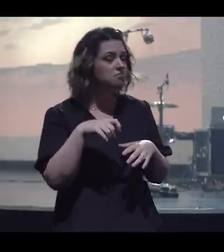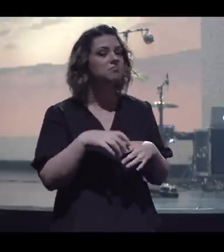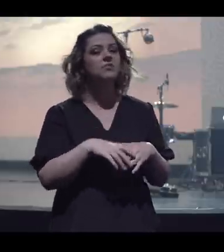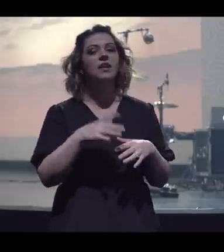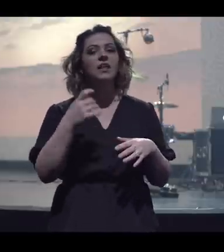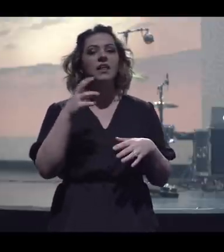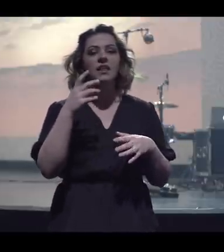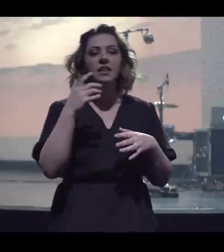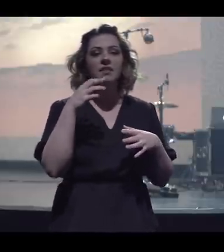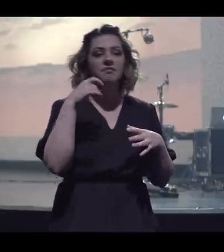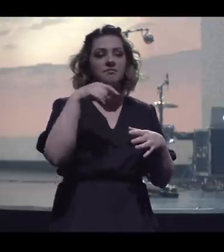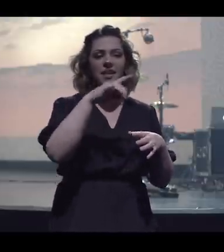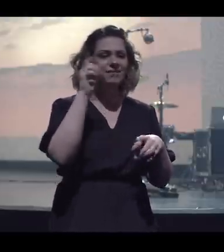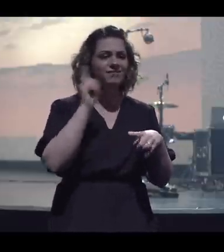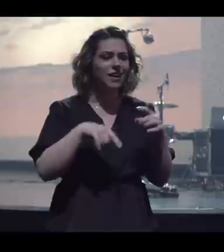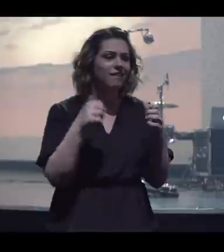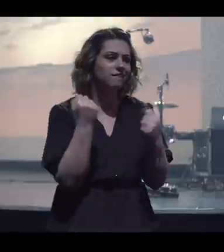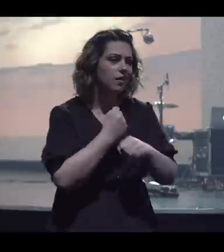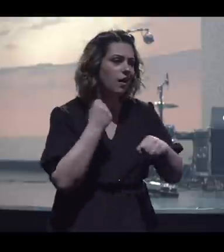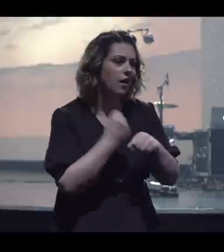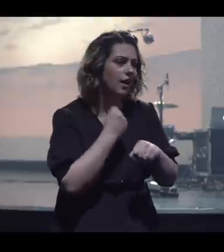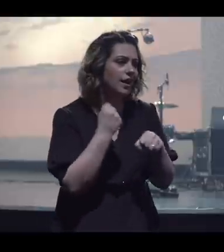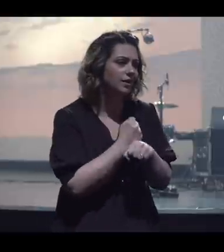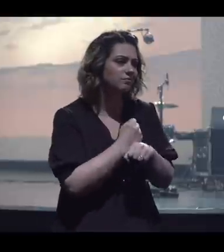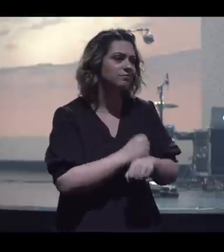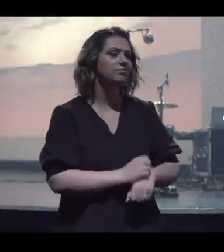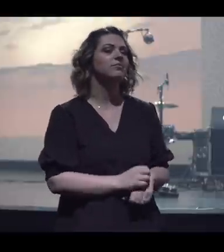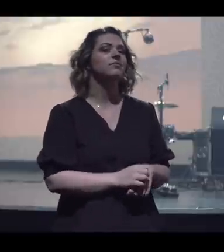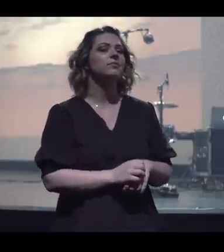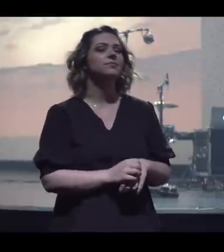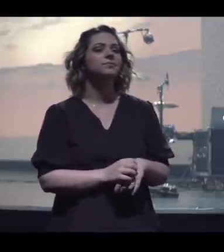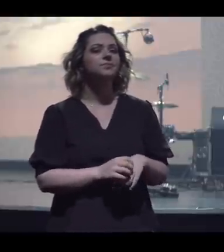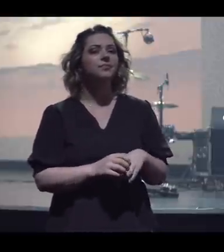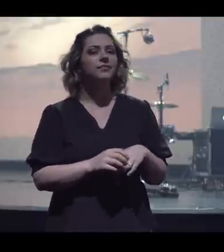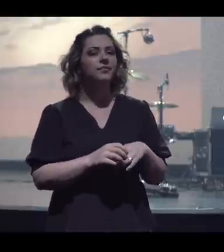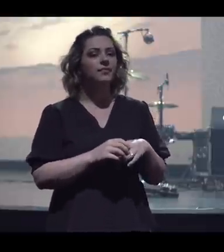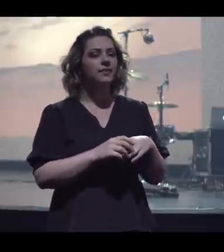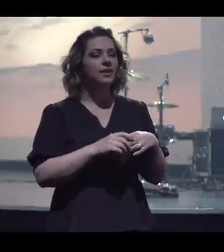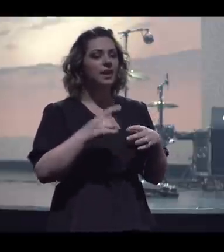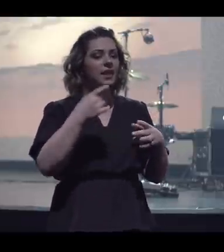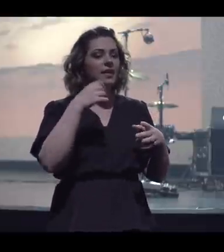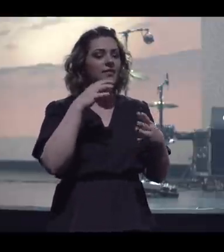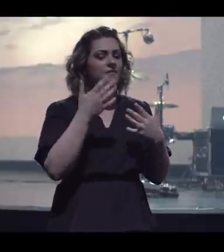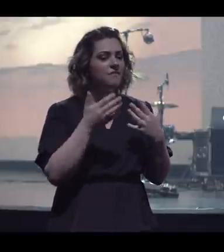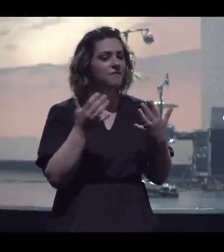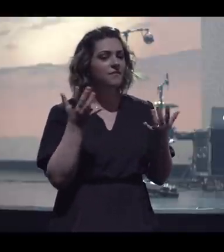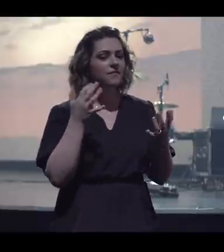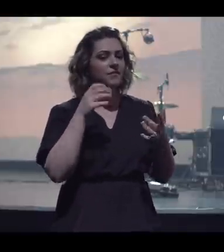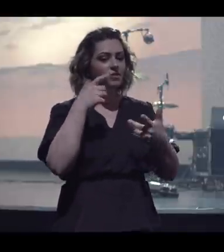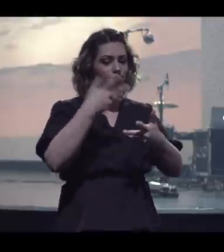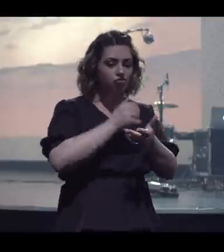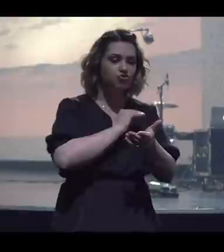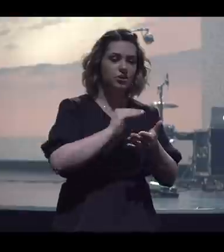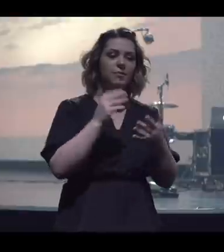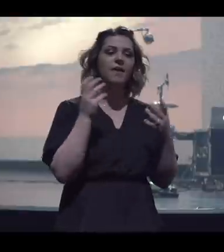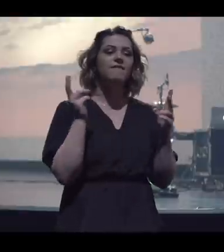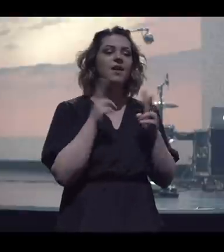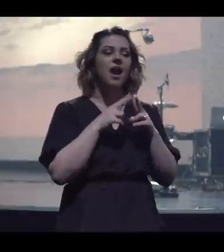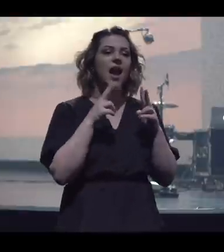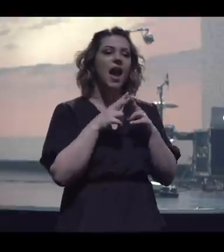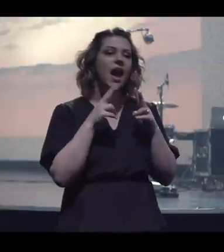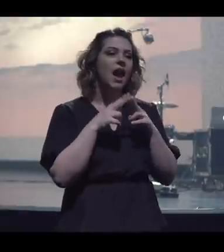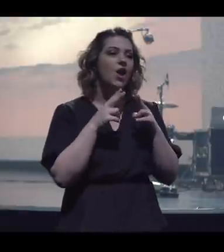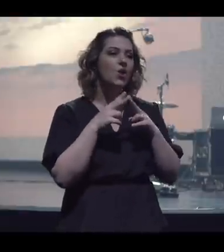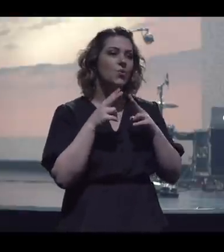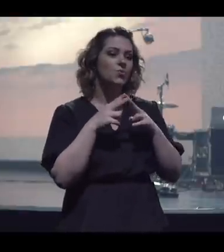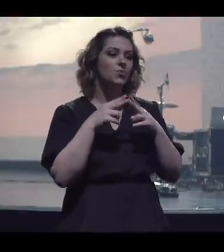are predators like dream animal. They're so vulnerable. They should be anxious. You